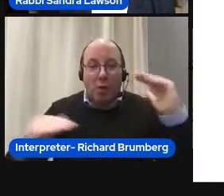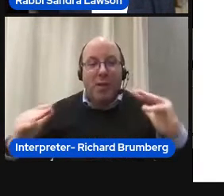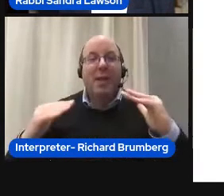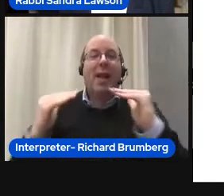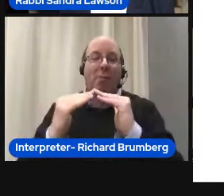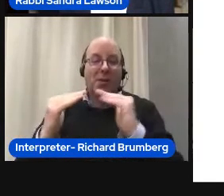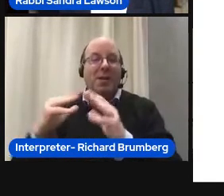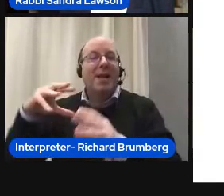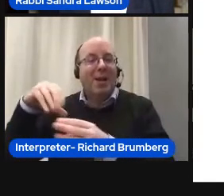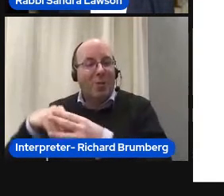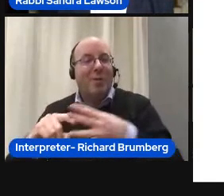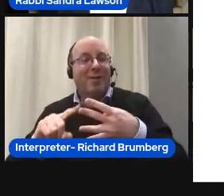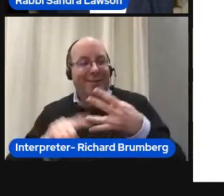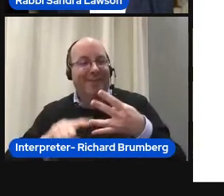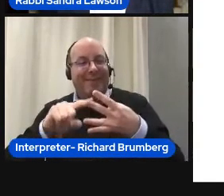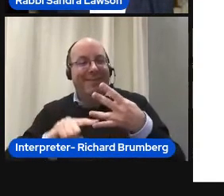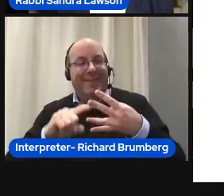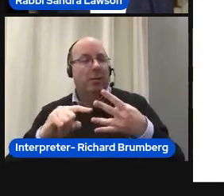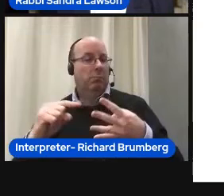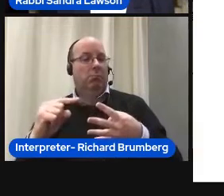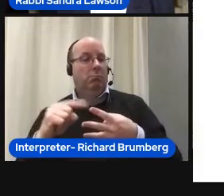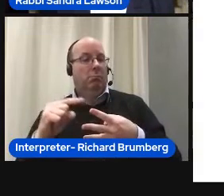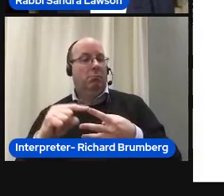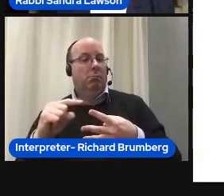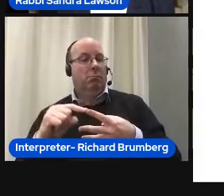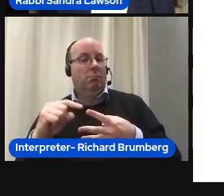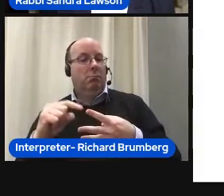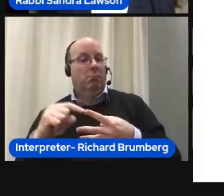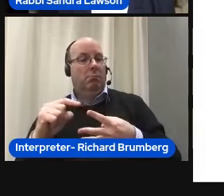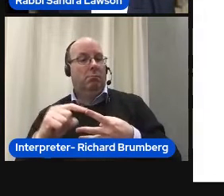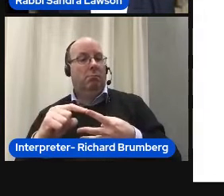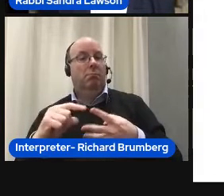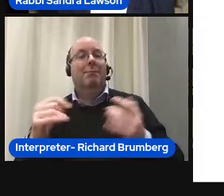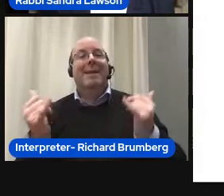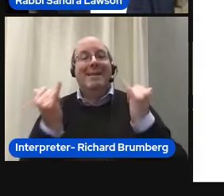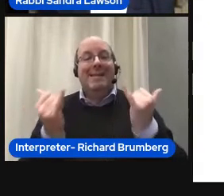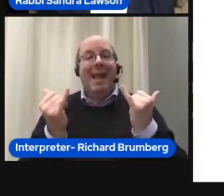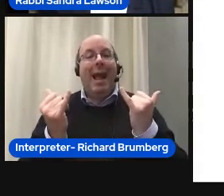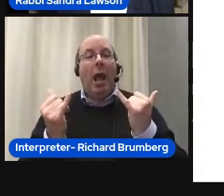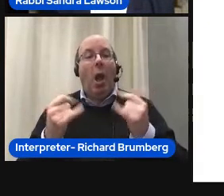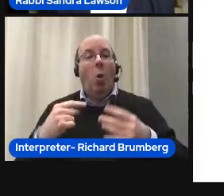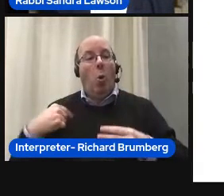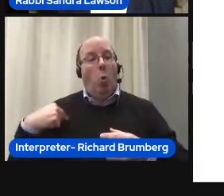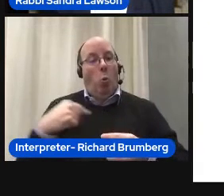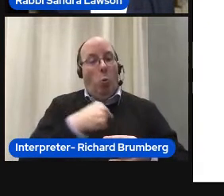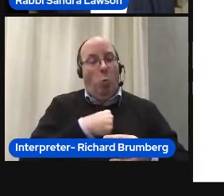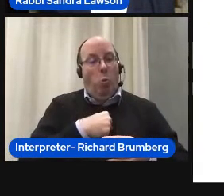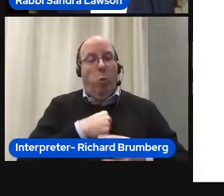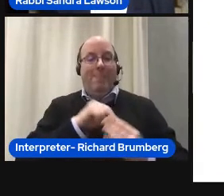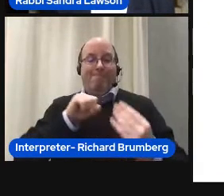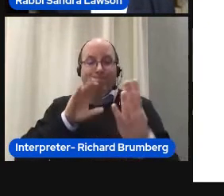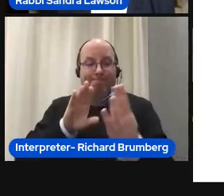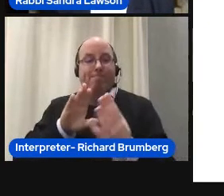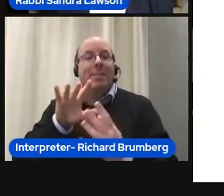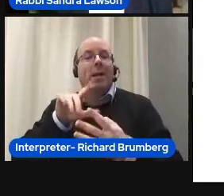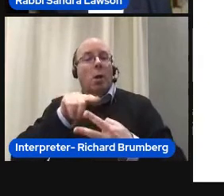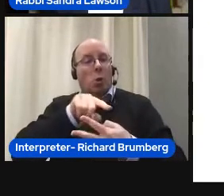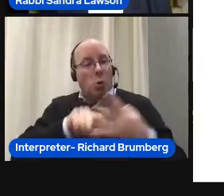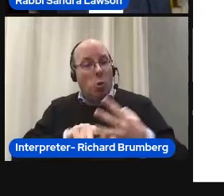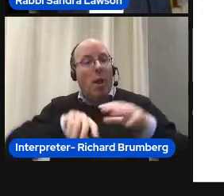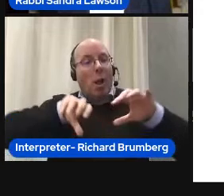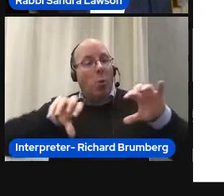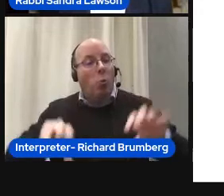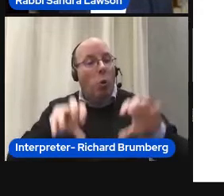and inclusion. And so, this choice to say actually moving towards addressing these and doing these